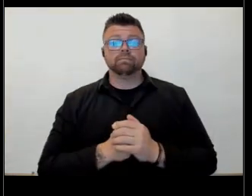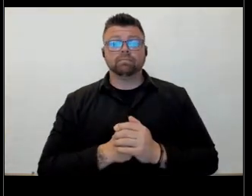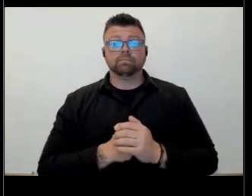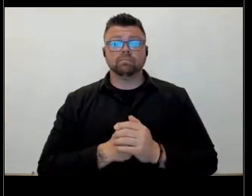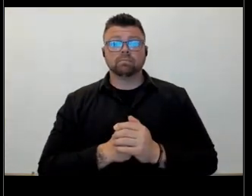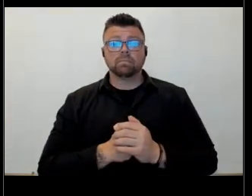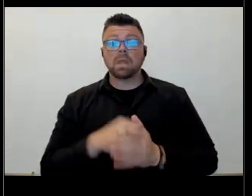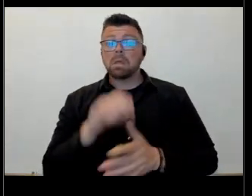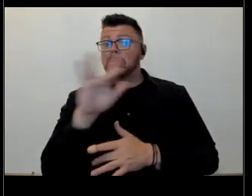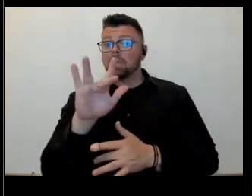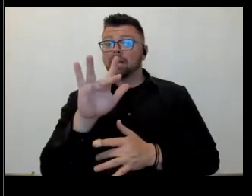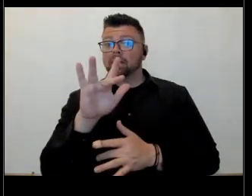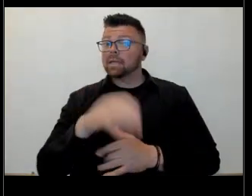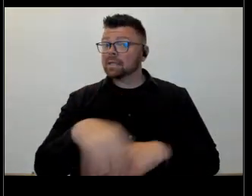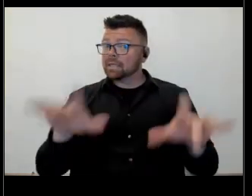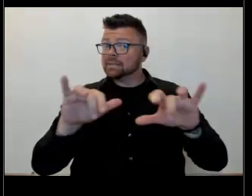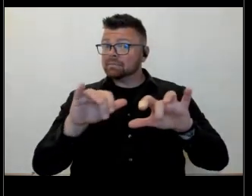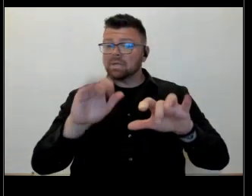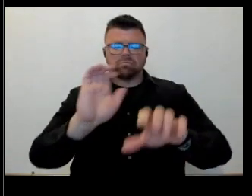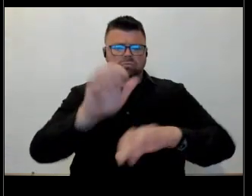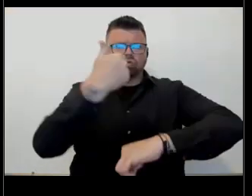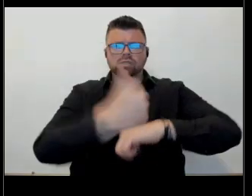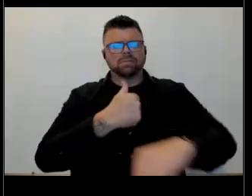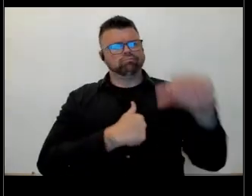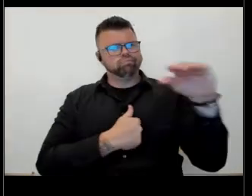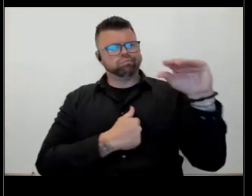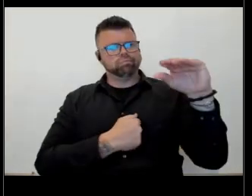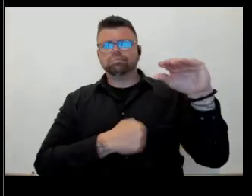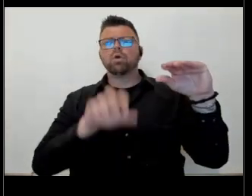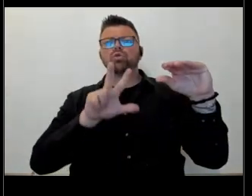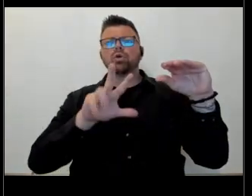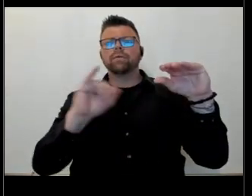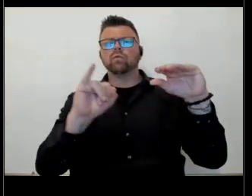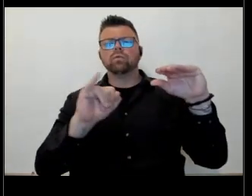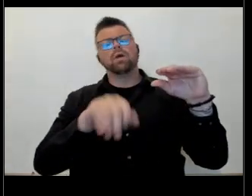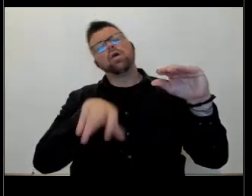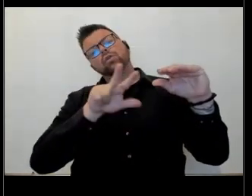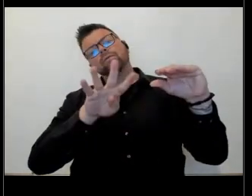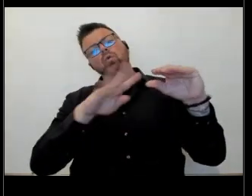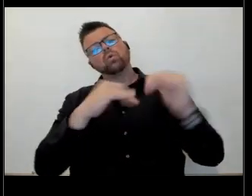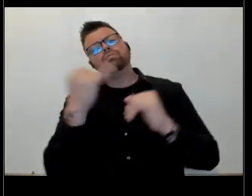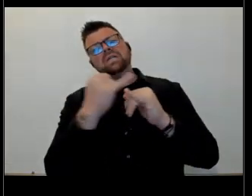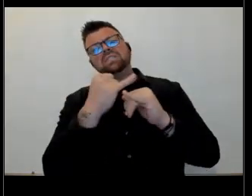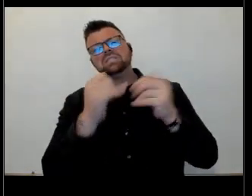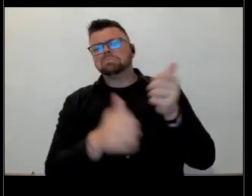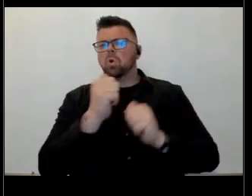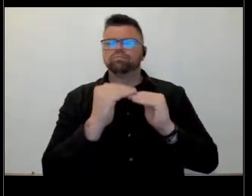blank, and be mounted at 34 inches max above the floor.